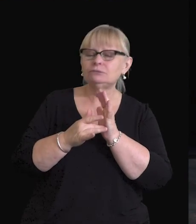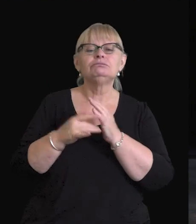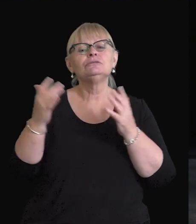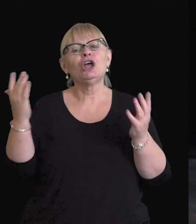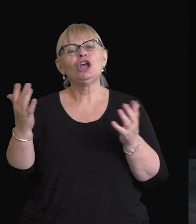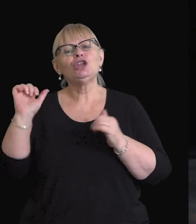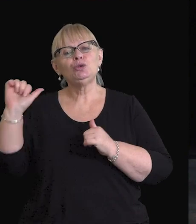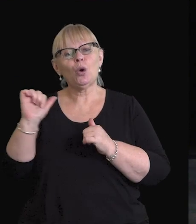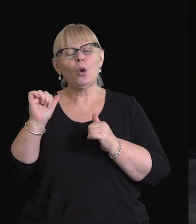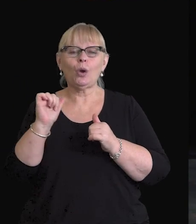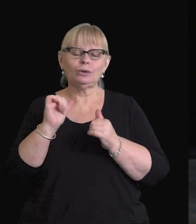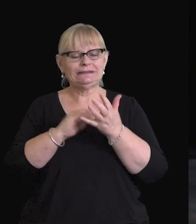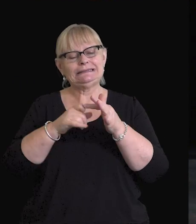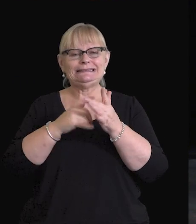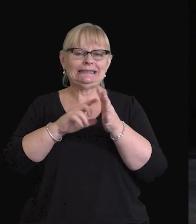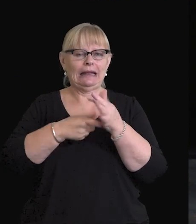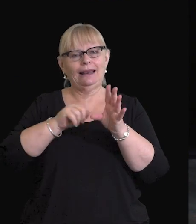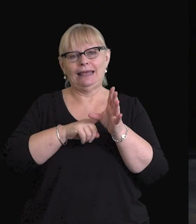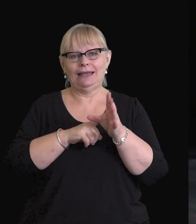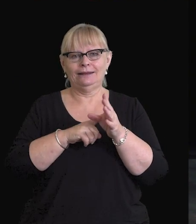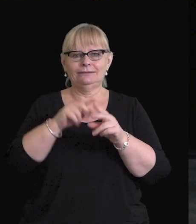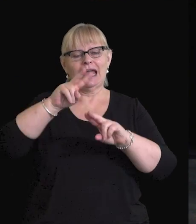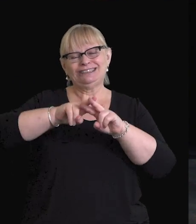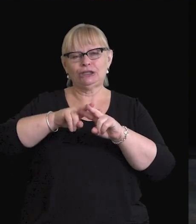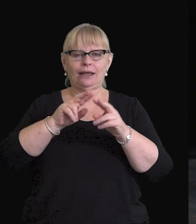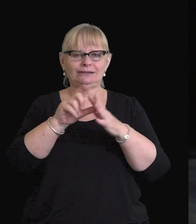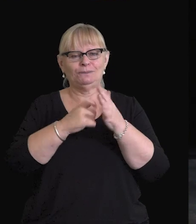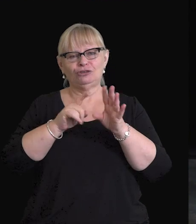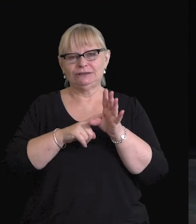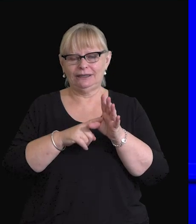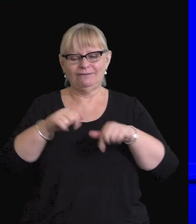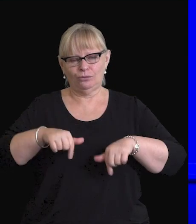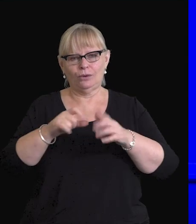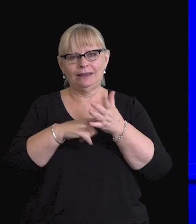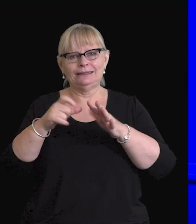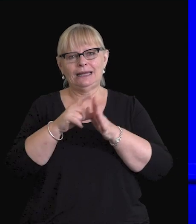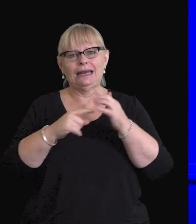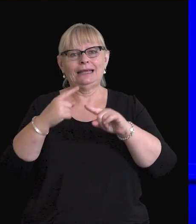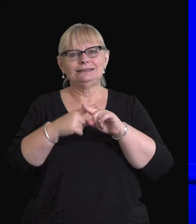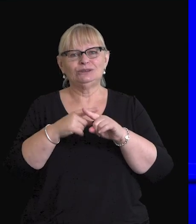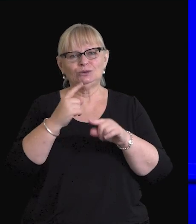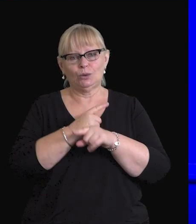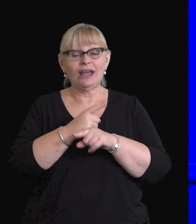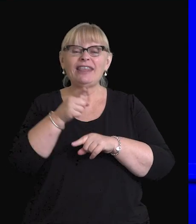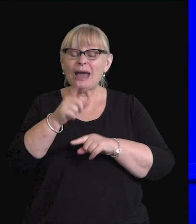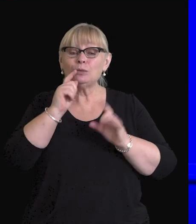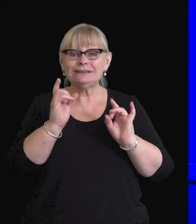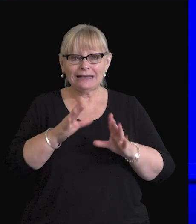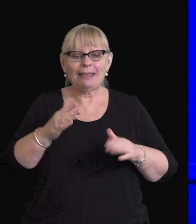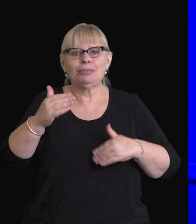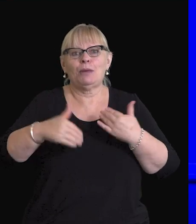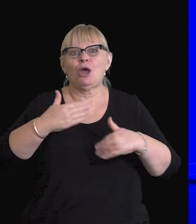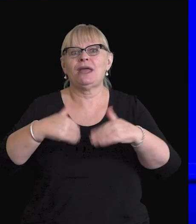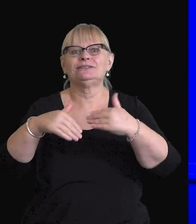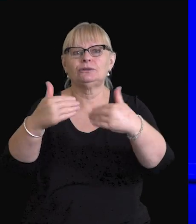Citizen TEDx, hashtag digital democracy." And there you have it, momentum. We